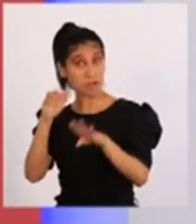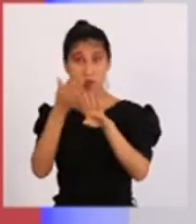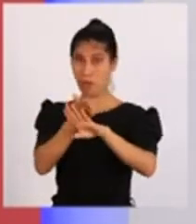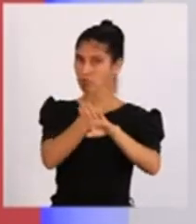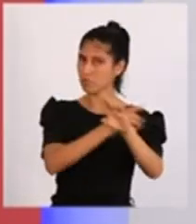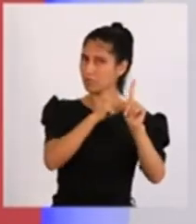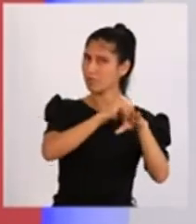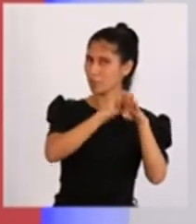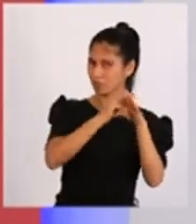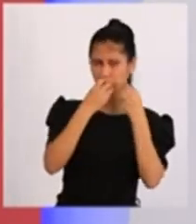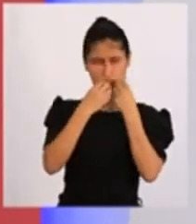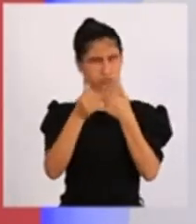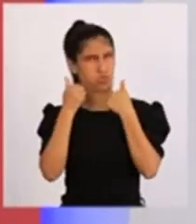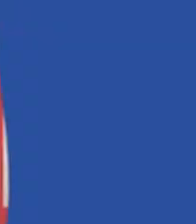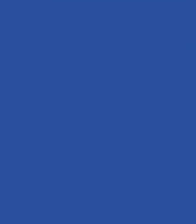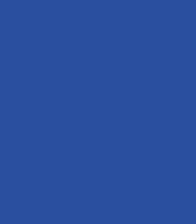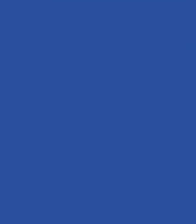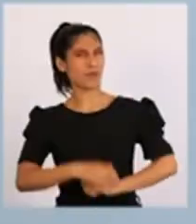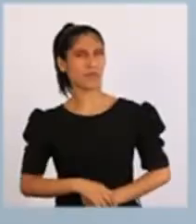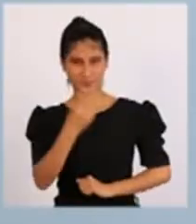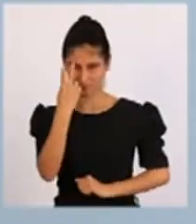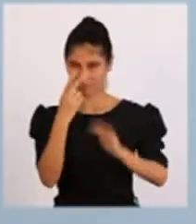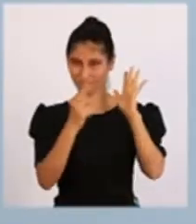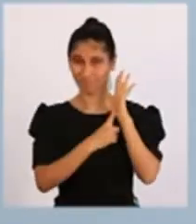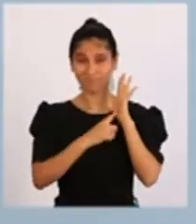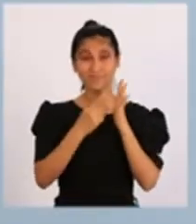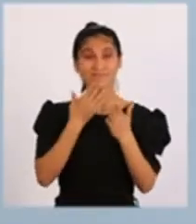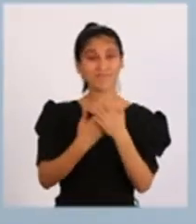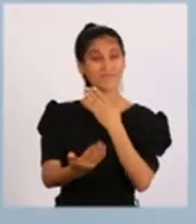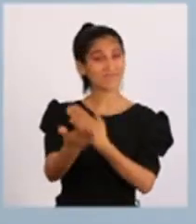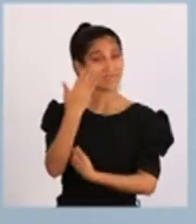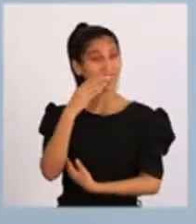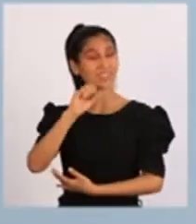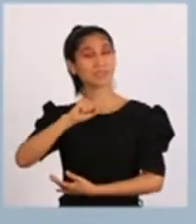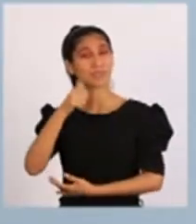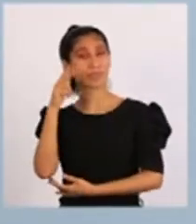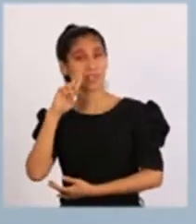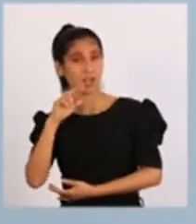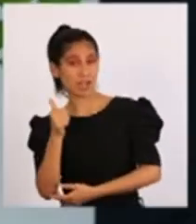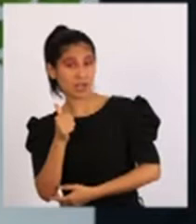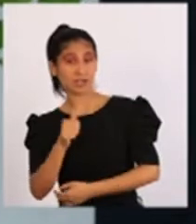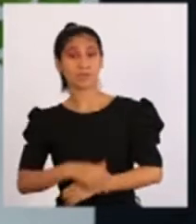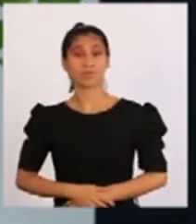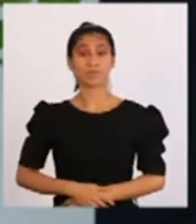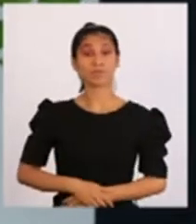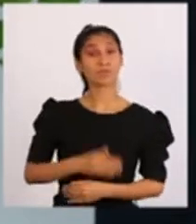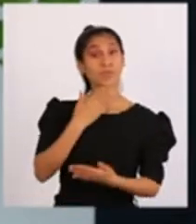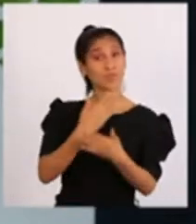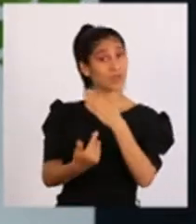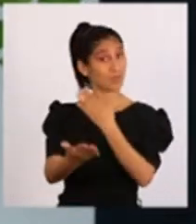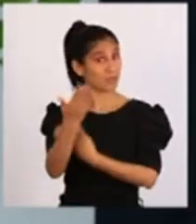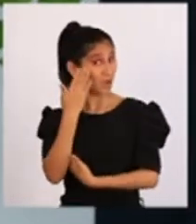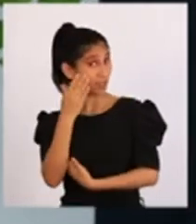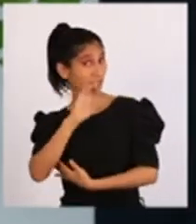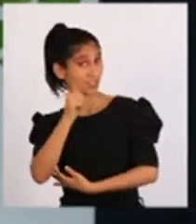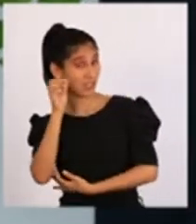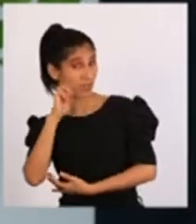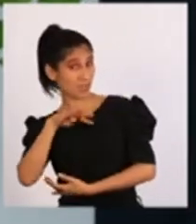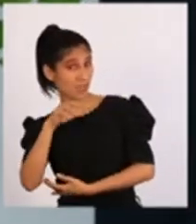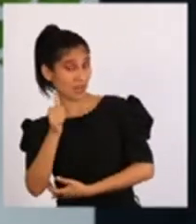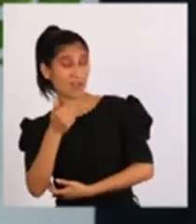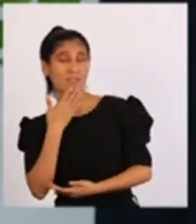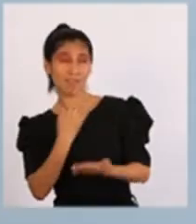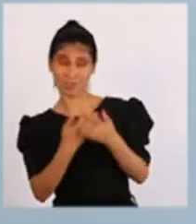super. I want to see the video. Good morning, Sara. Welcome to my show. Good morning, Camila. Thank you